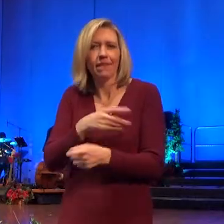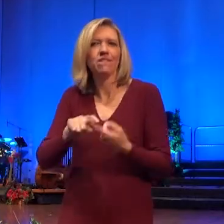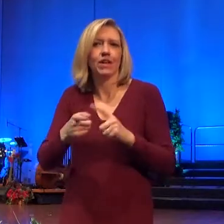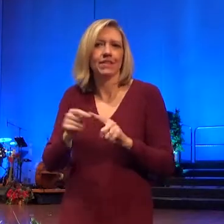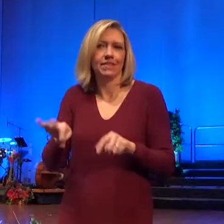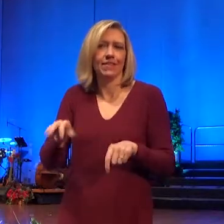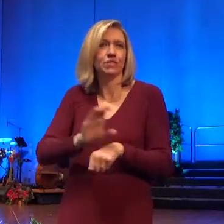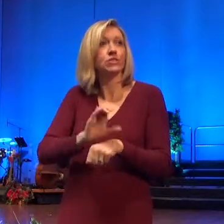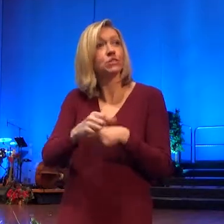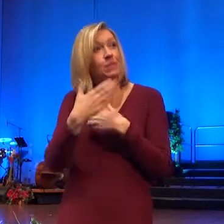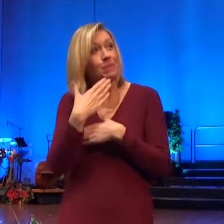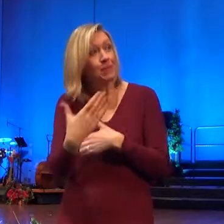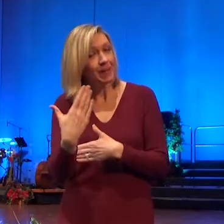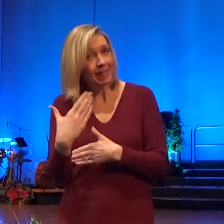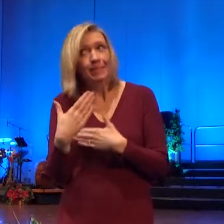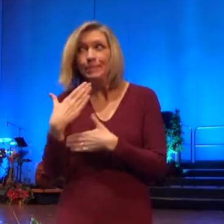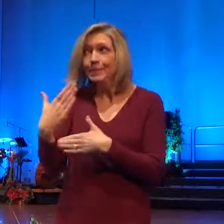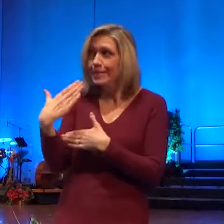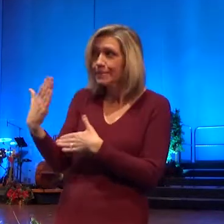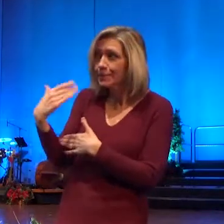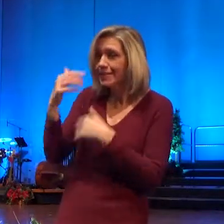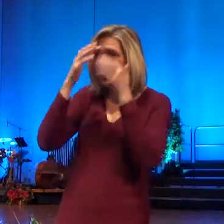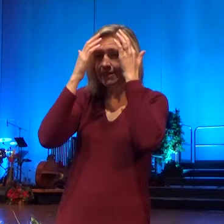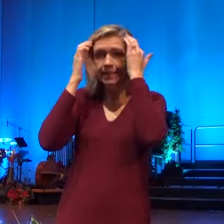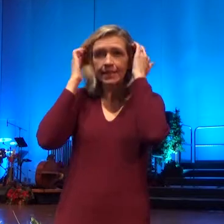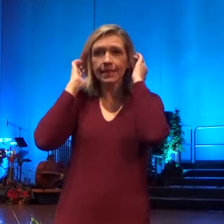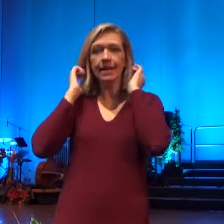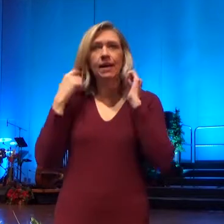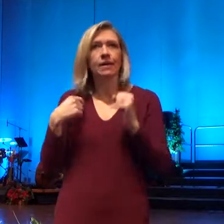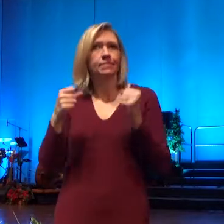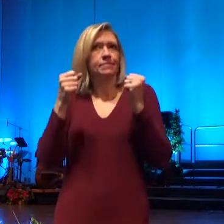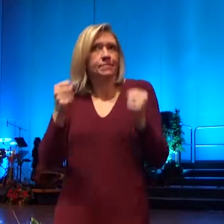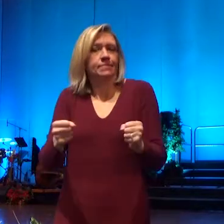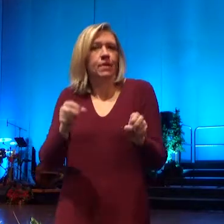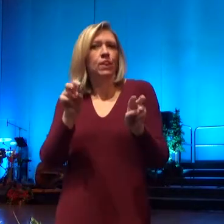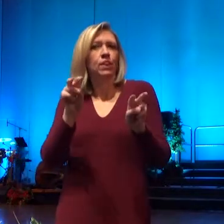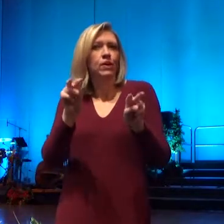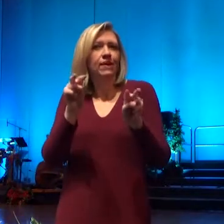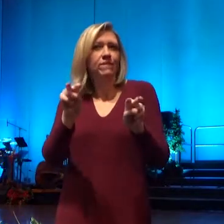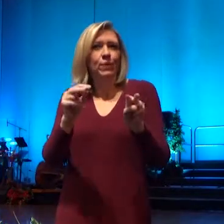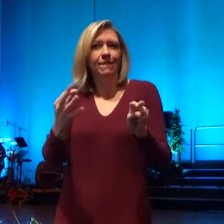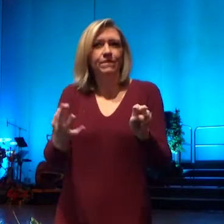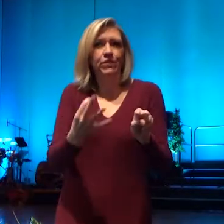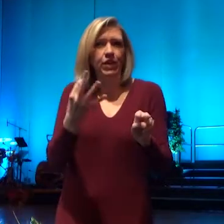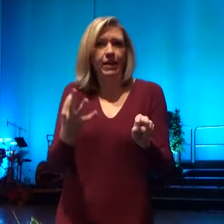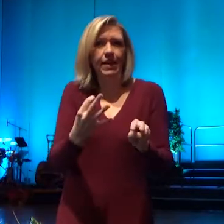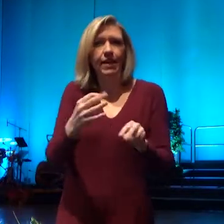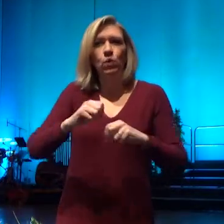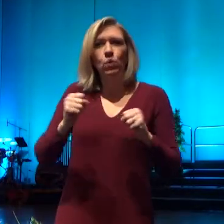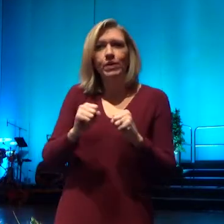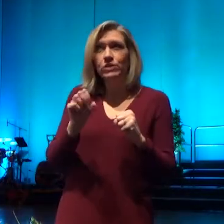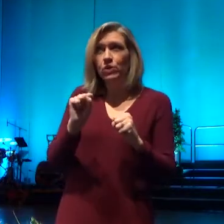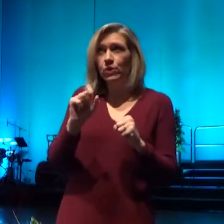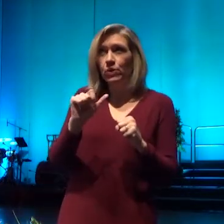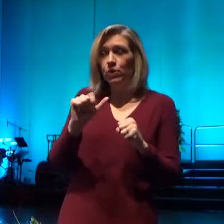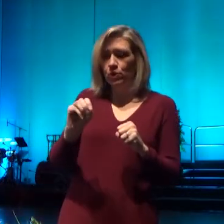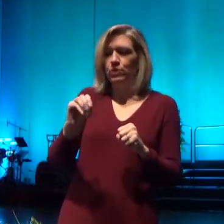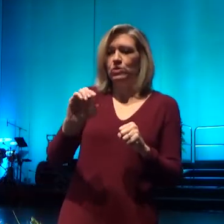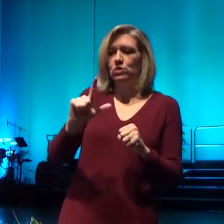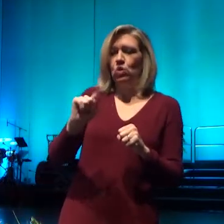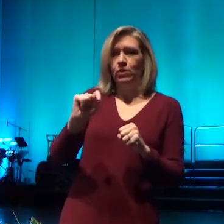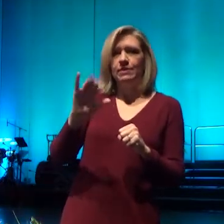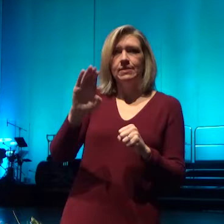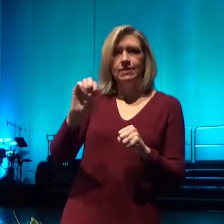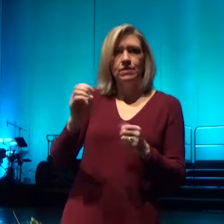Good morning, everybody. I'm very much looking forward to Friday's winter solstice service, Friday at